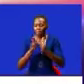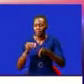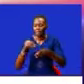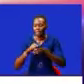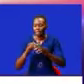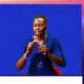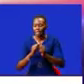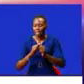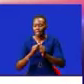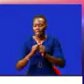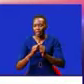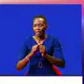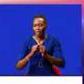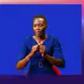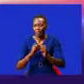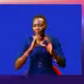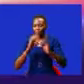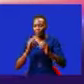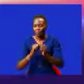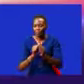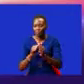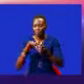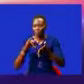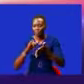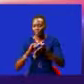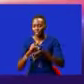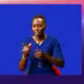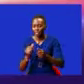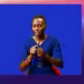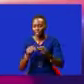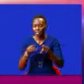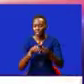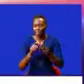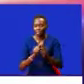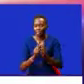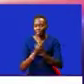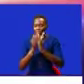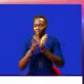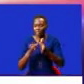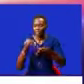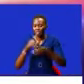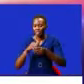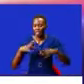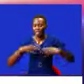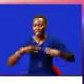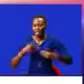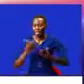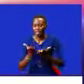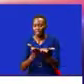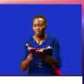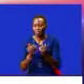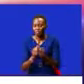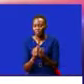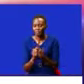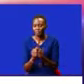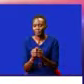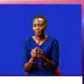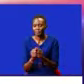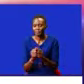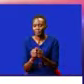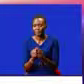tudruok e migao noero Vivian Ndagala e kanyakla kod jalonye e weche mag thieth migosi Charles